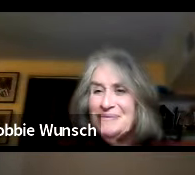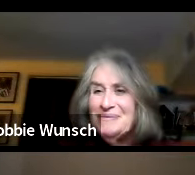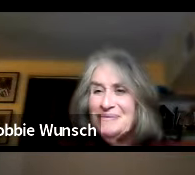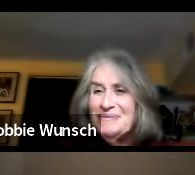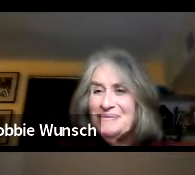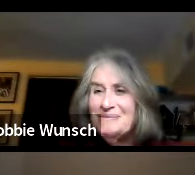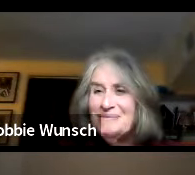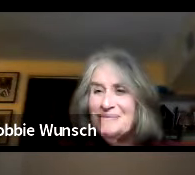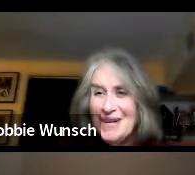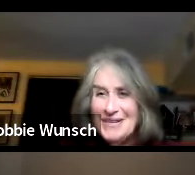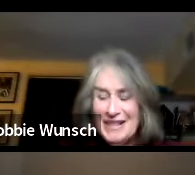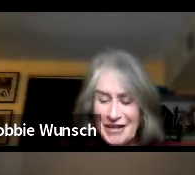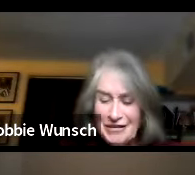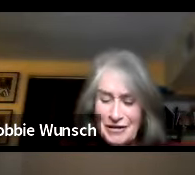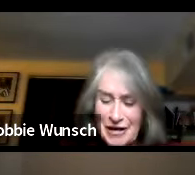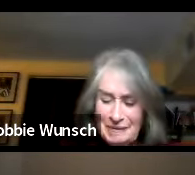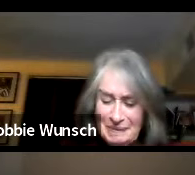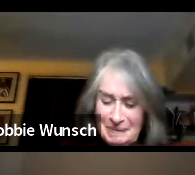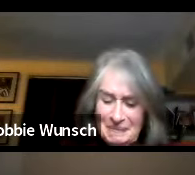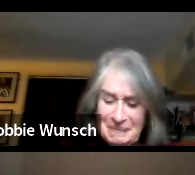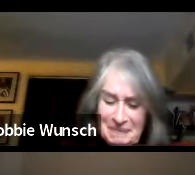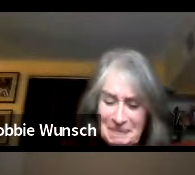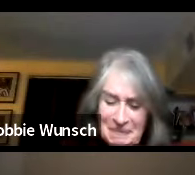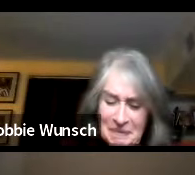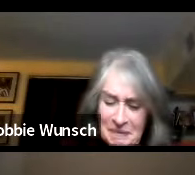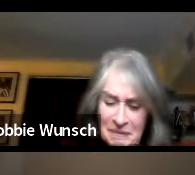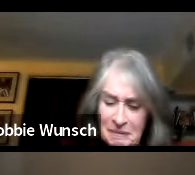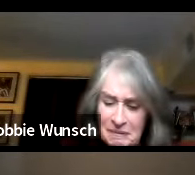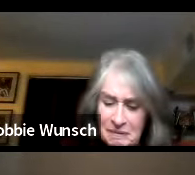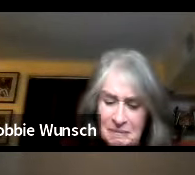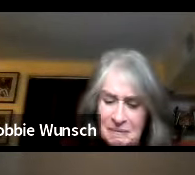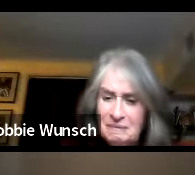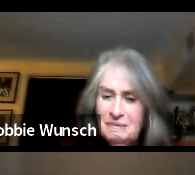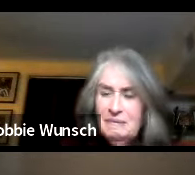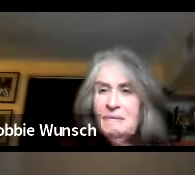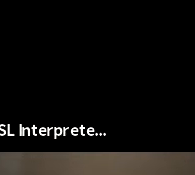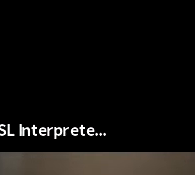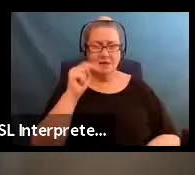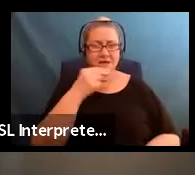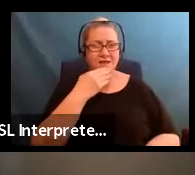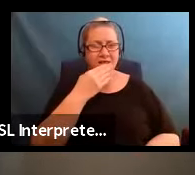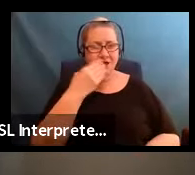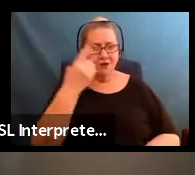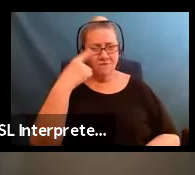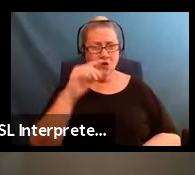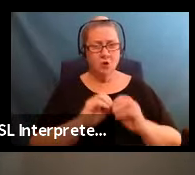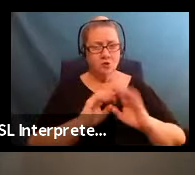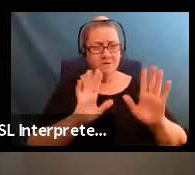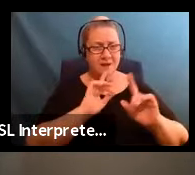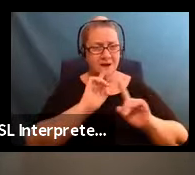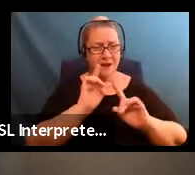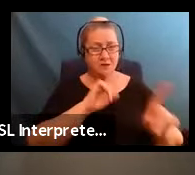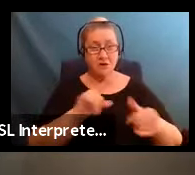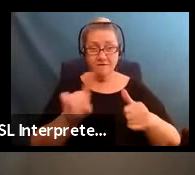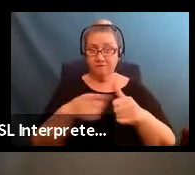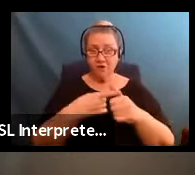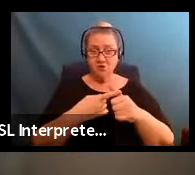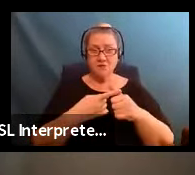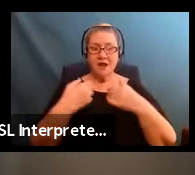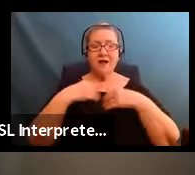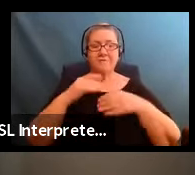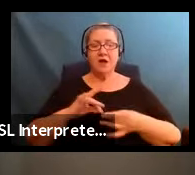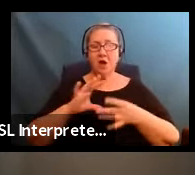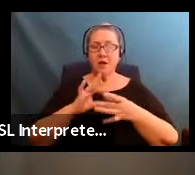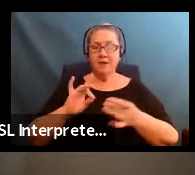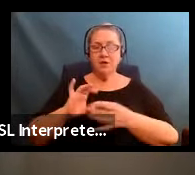it's for Secretary Richardson, and I want to thank you for your transparent answers. So I first have a comment